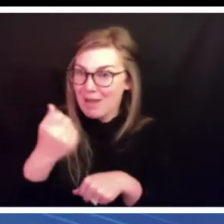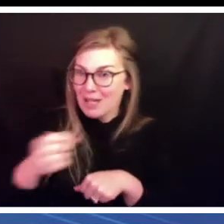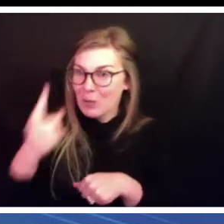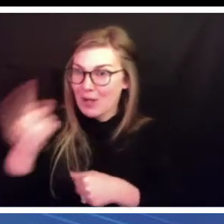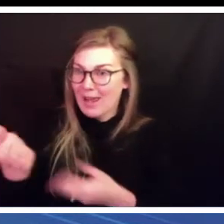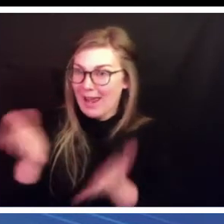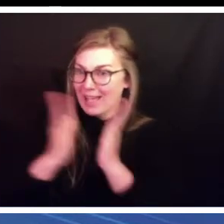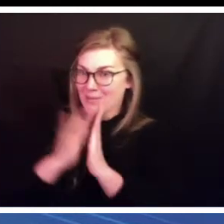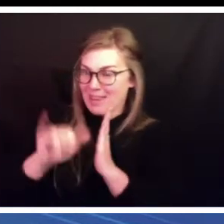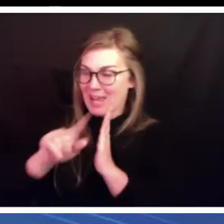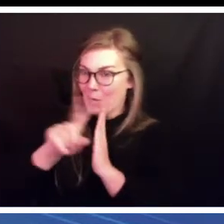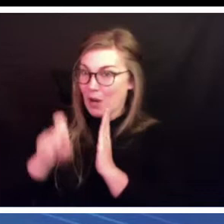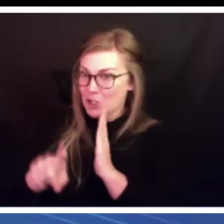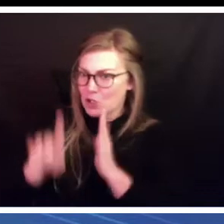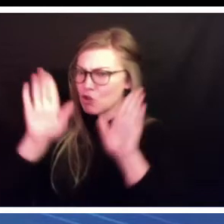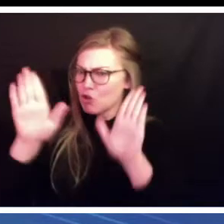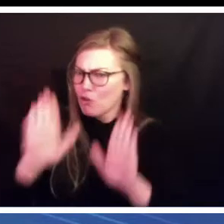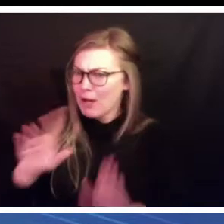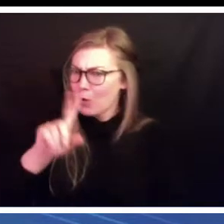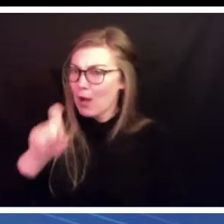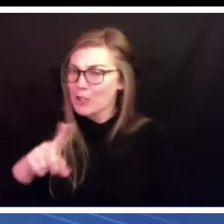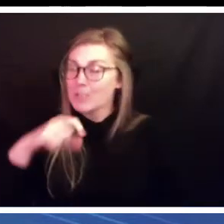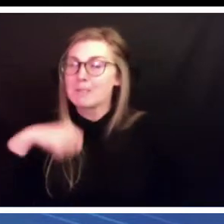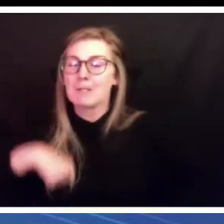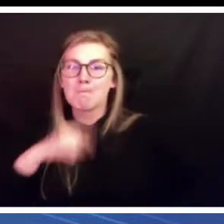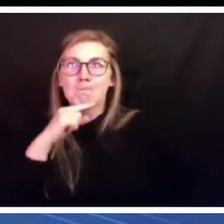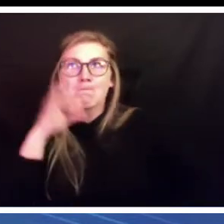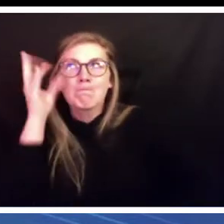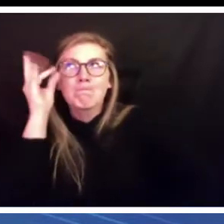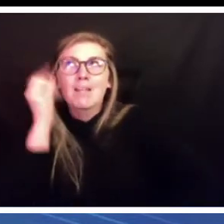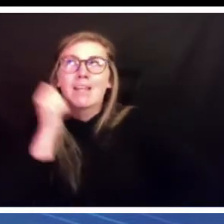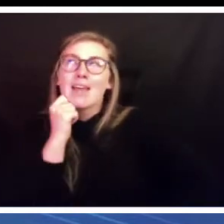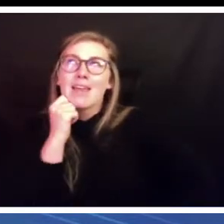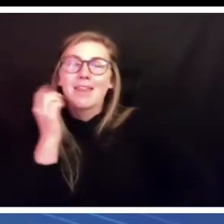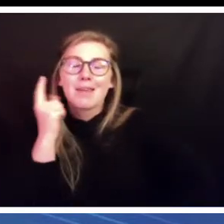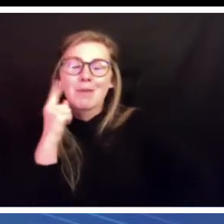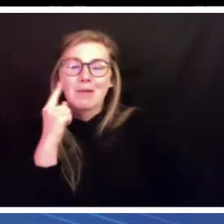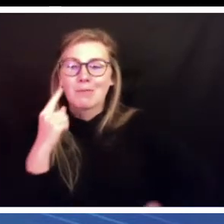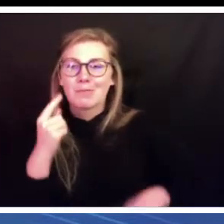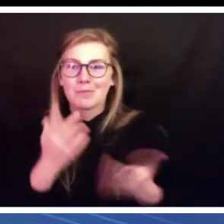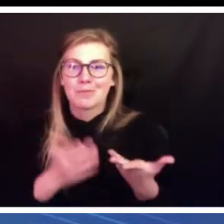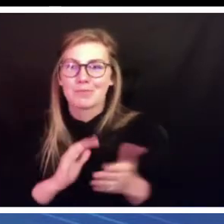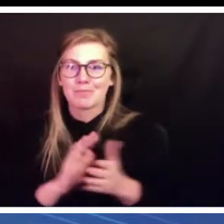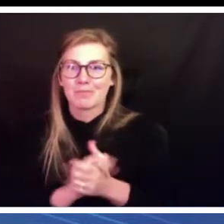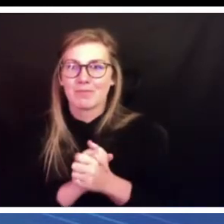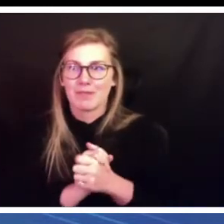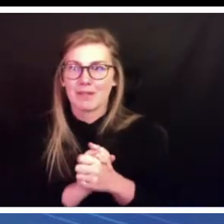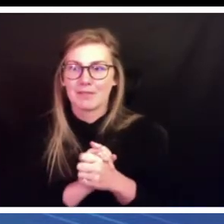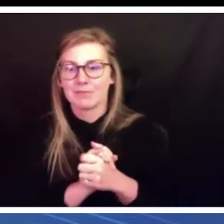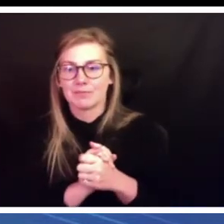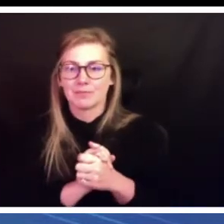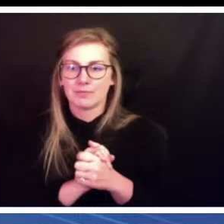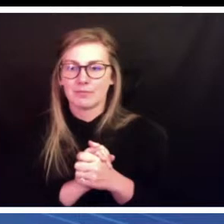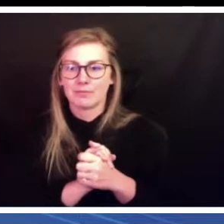by the way. Um, okay. I'm going to try to answer this in the best way. I know how.